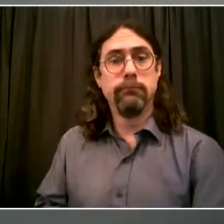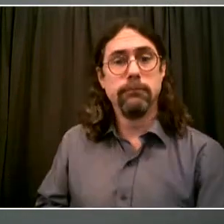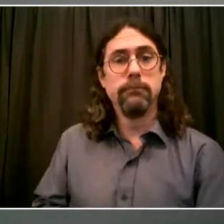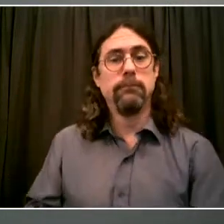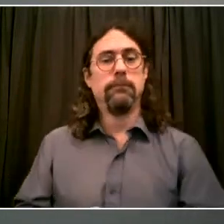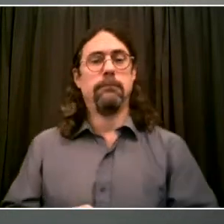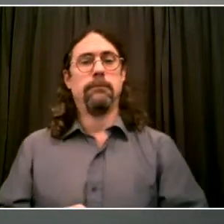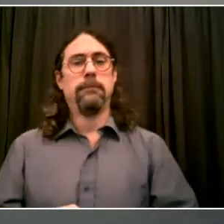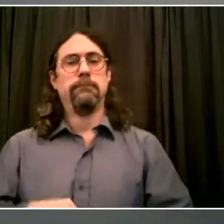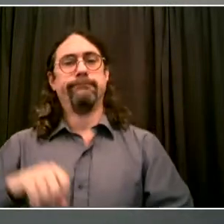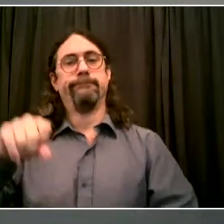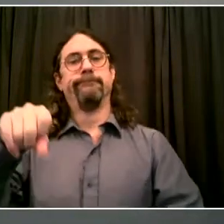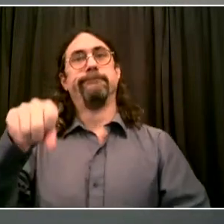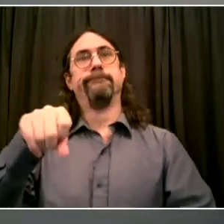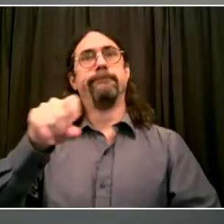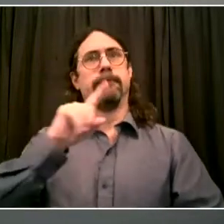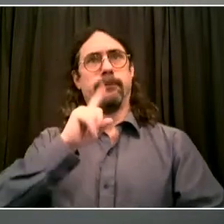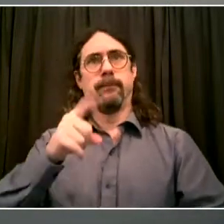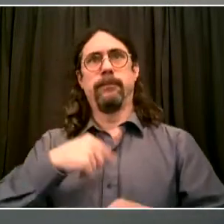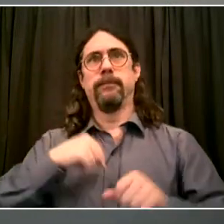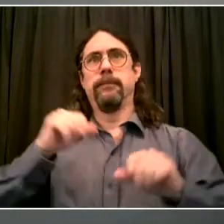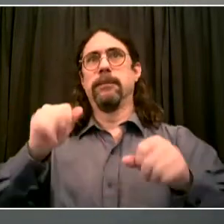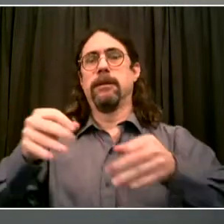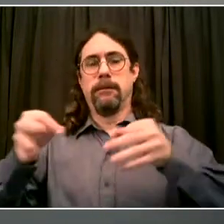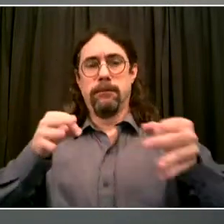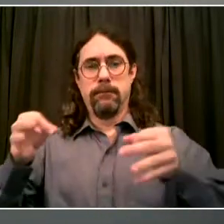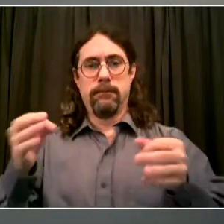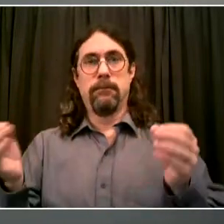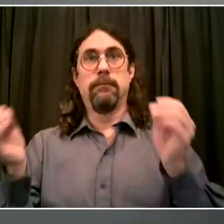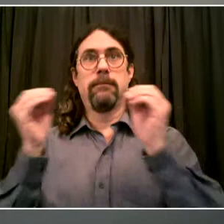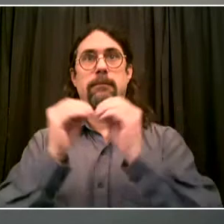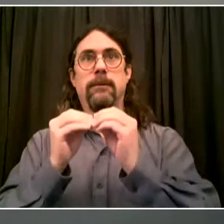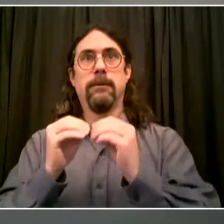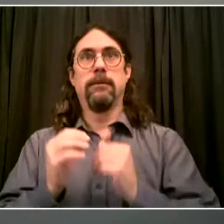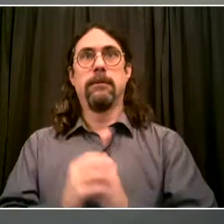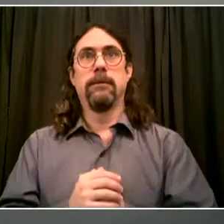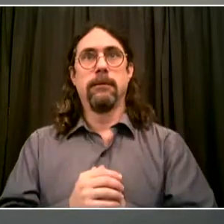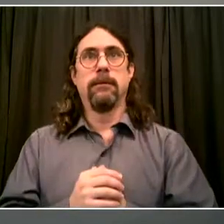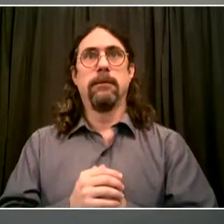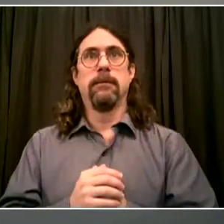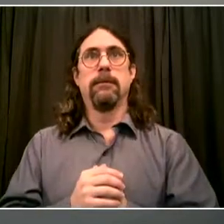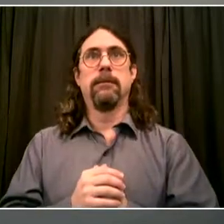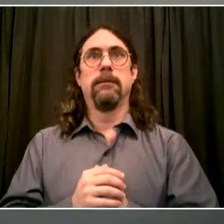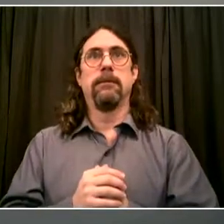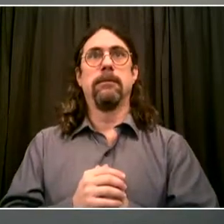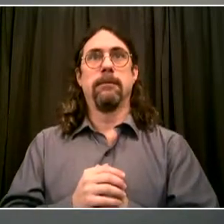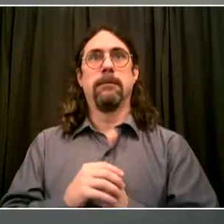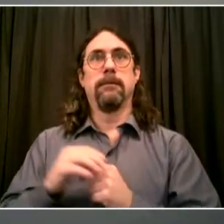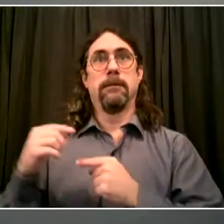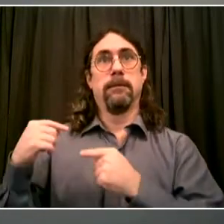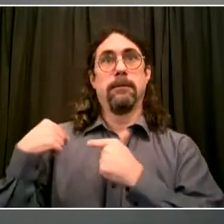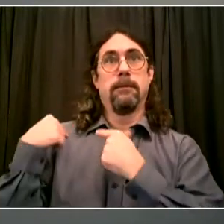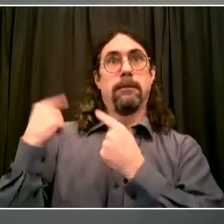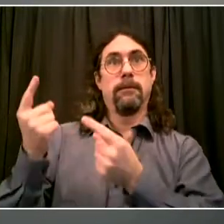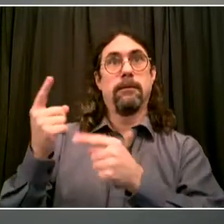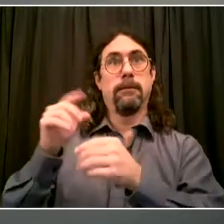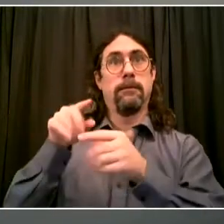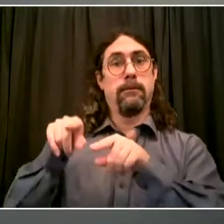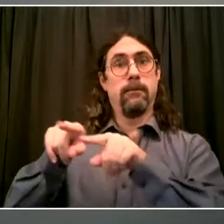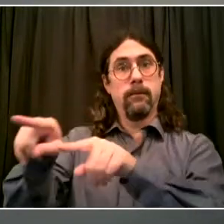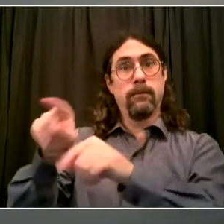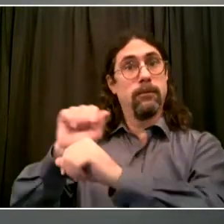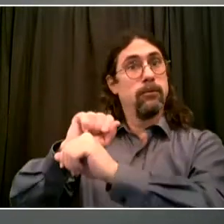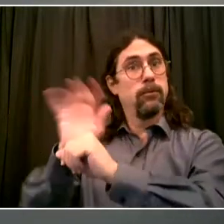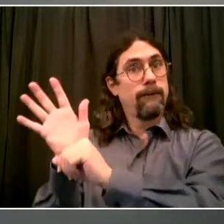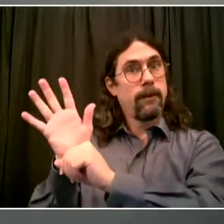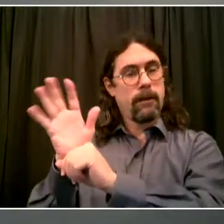28 incidents of COVID-related hate crimes against Asians. The year before, we had total, obviously